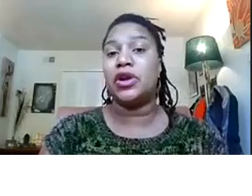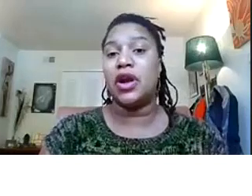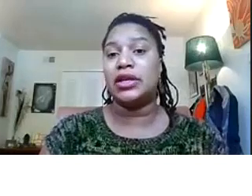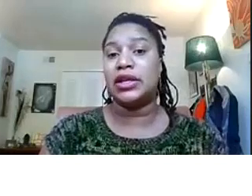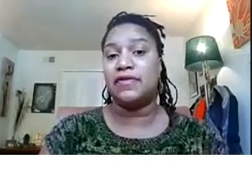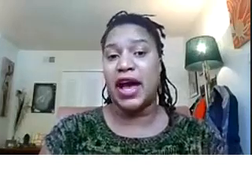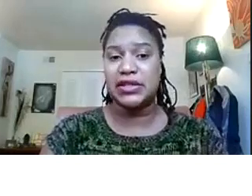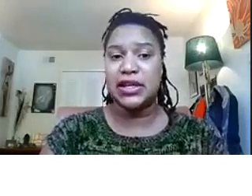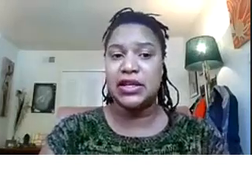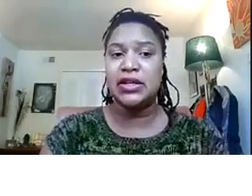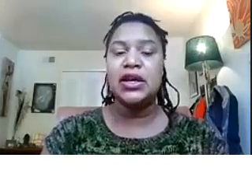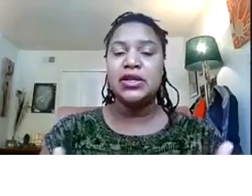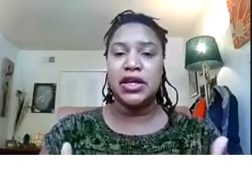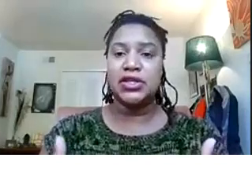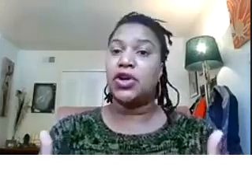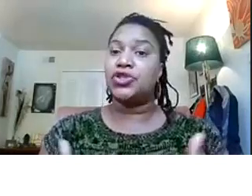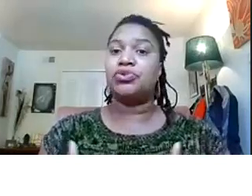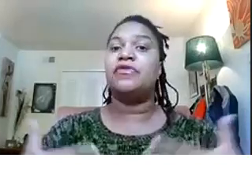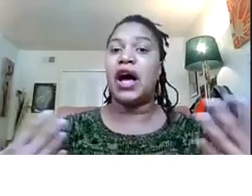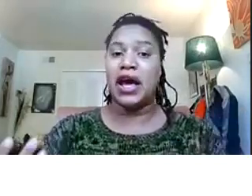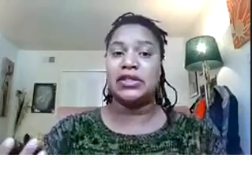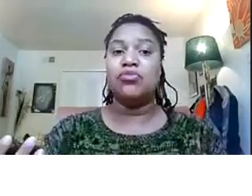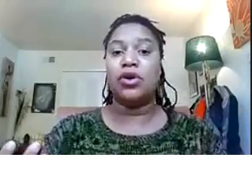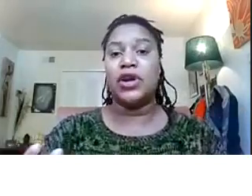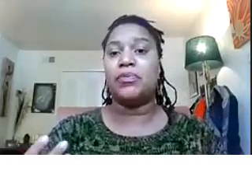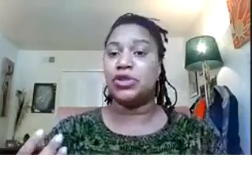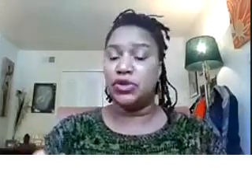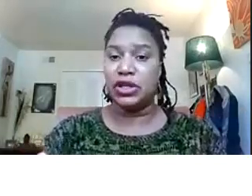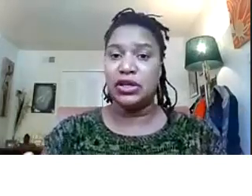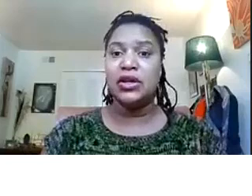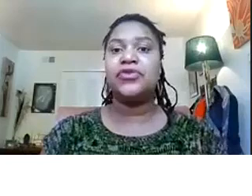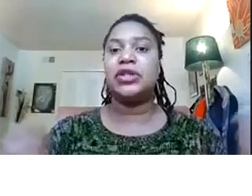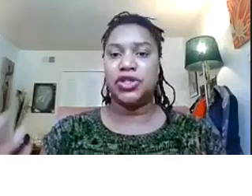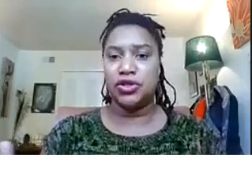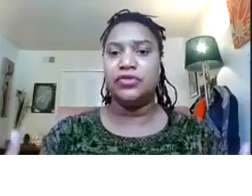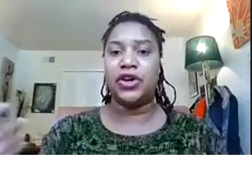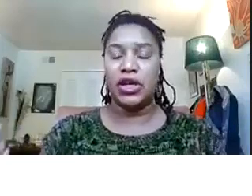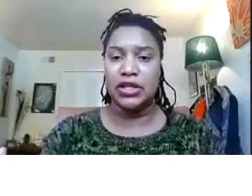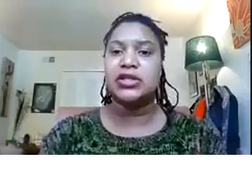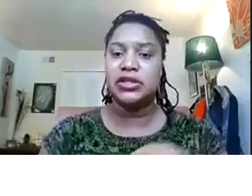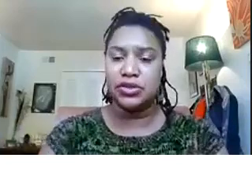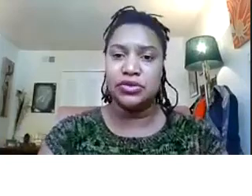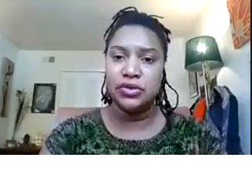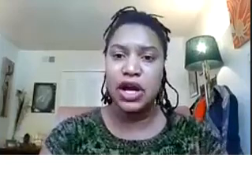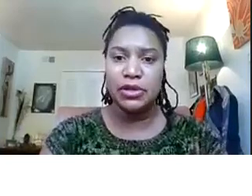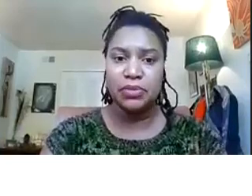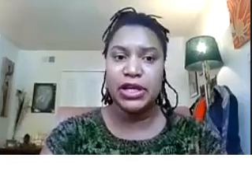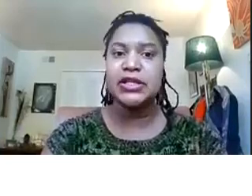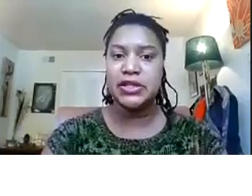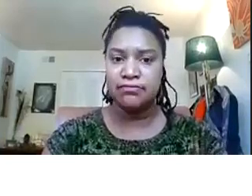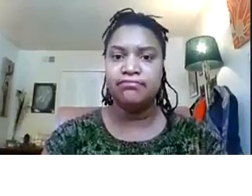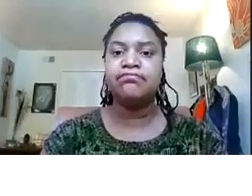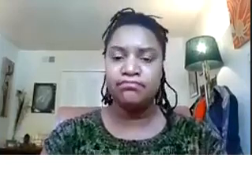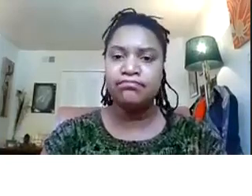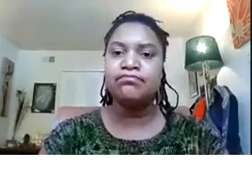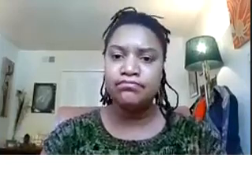people are not getting vaccinated, that this also provides more of an opportunity for additional variants to come into